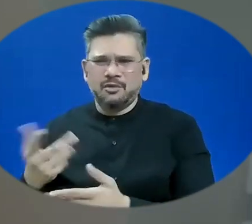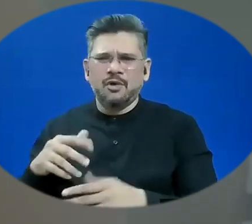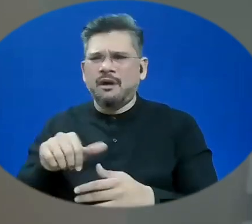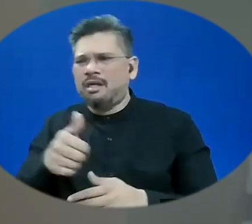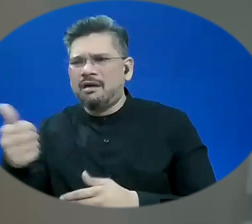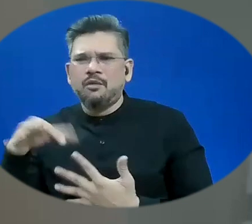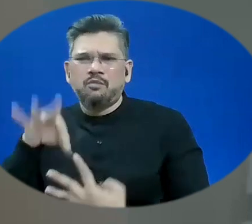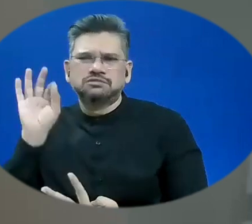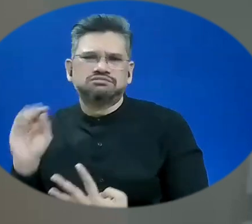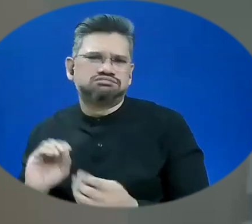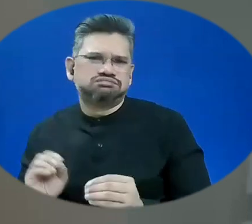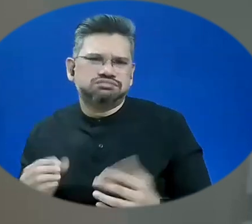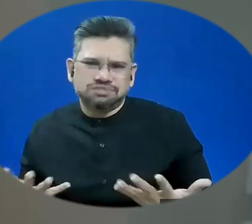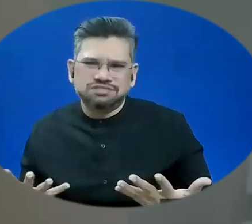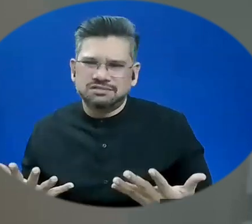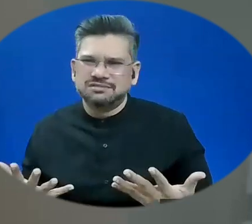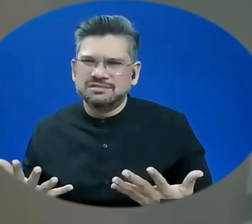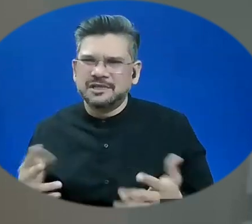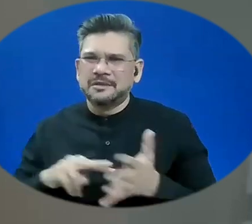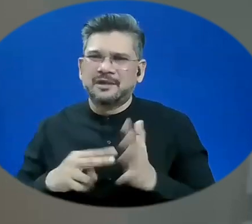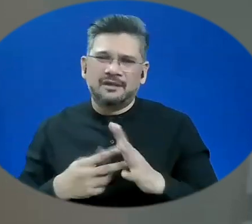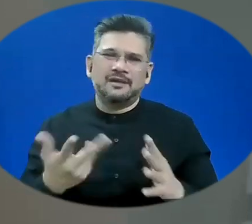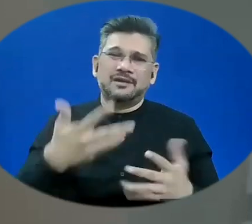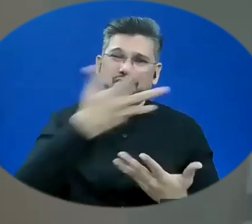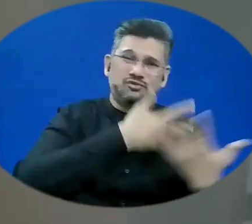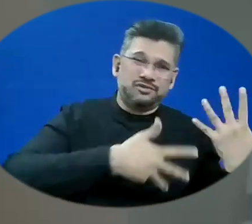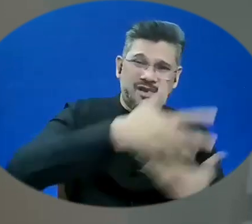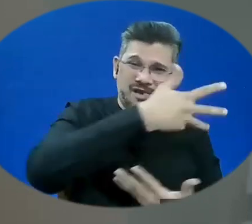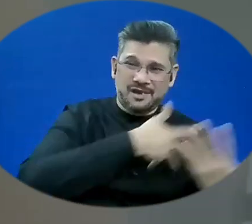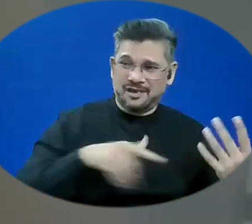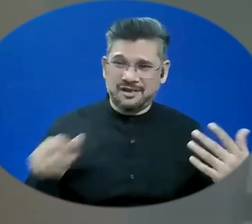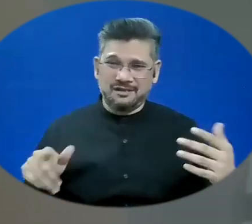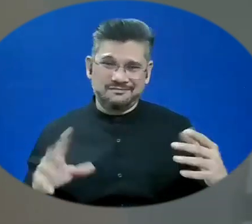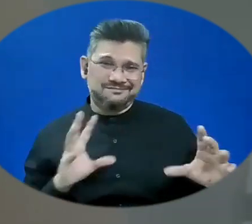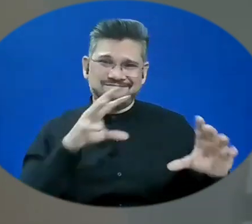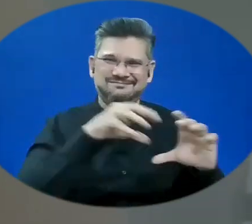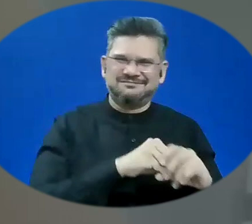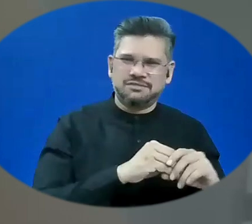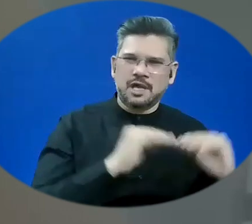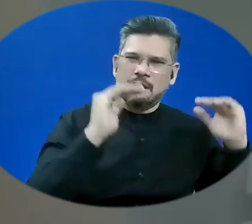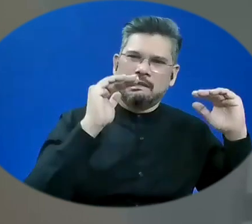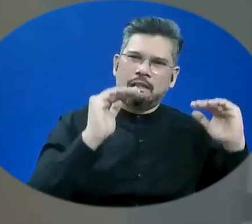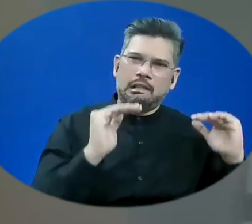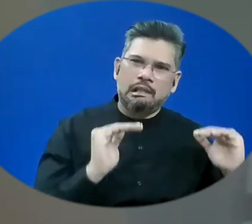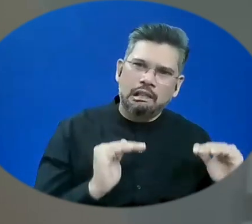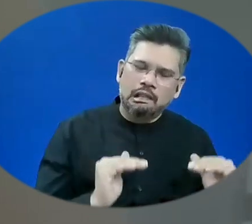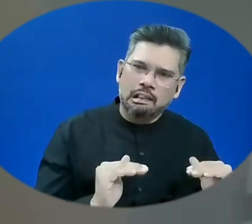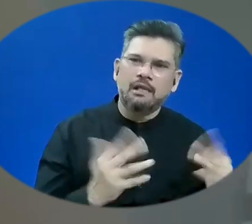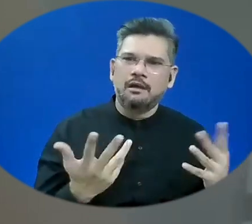a profound impact also on the societal level in terms of possibilities and opportunities for